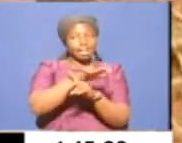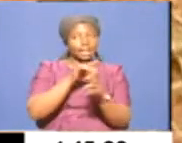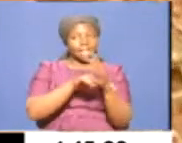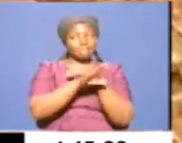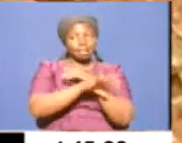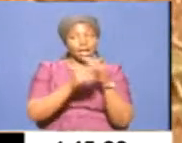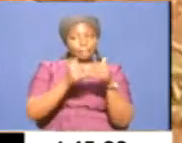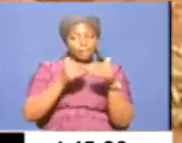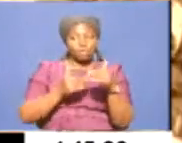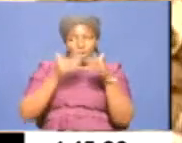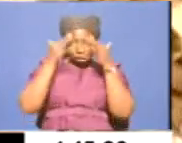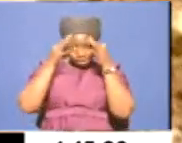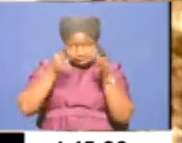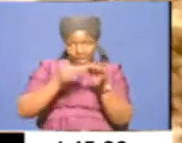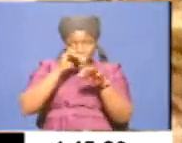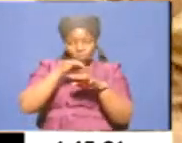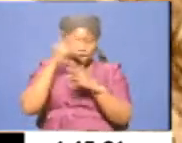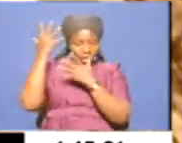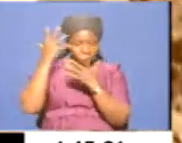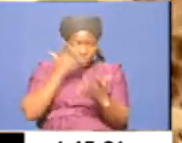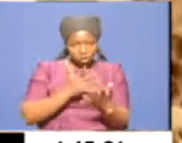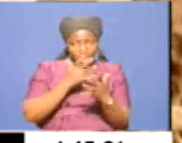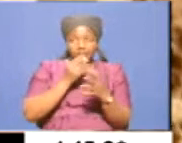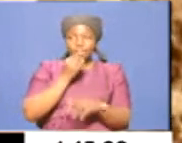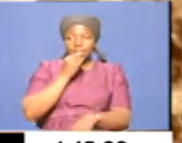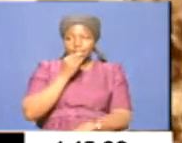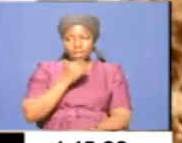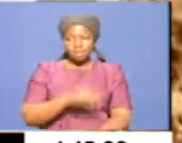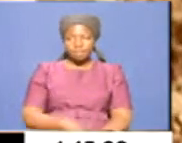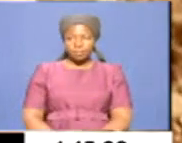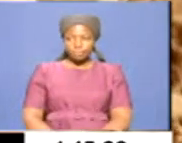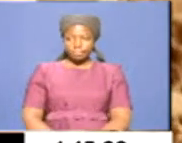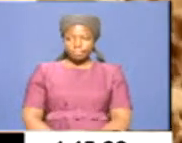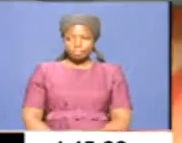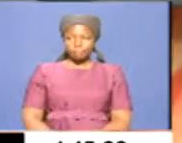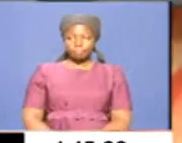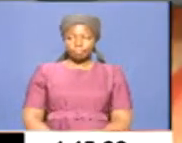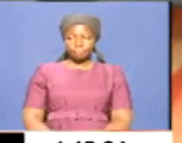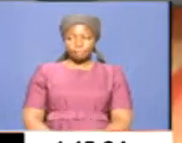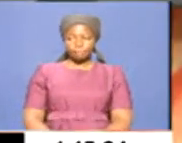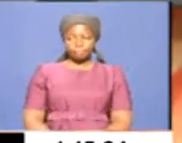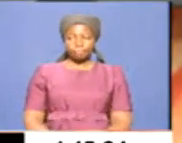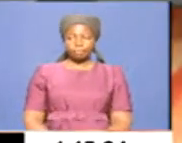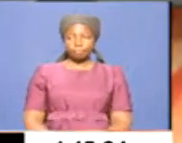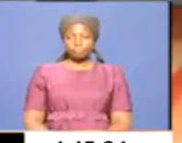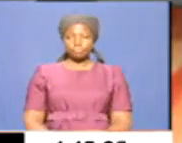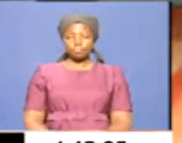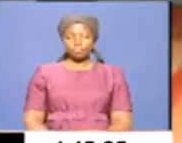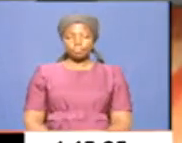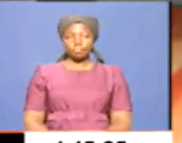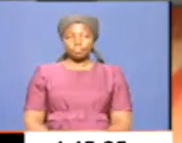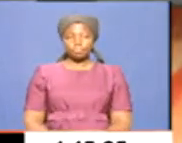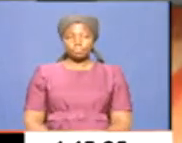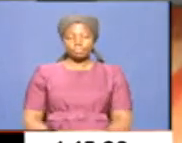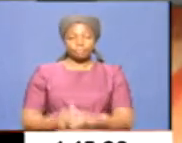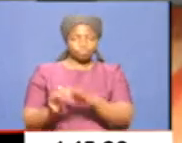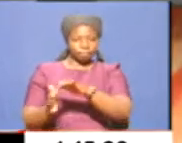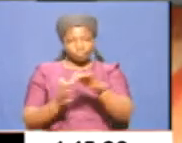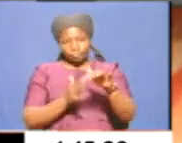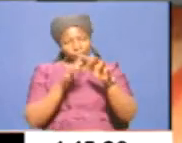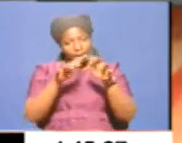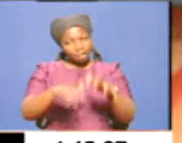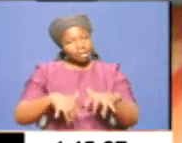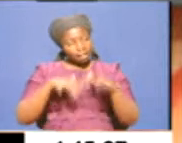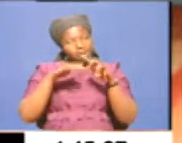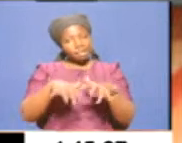feeds importation. Benson Ryoba reporting for Lunchtime News. The agriculture sector will